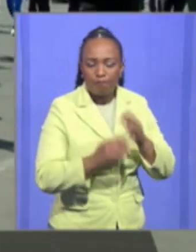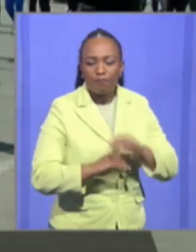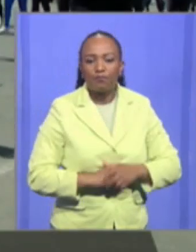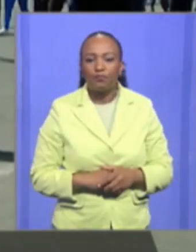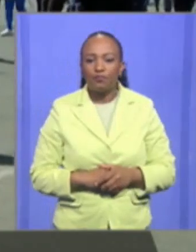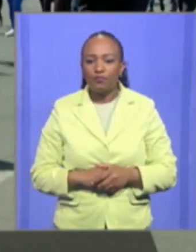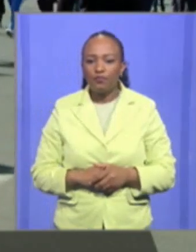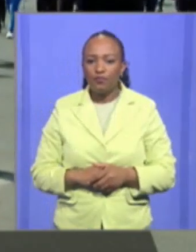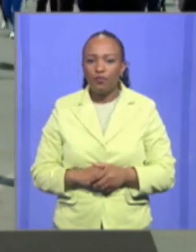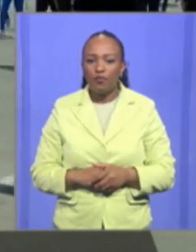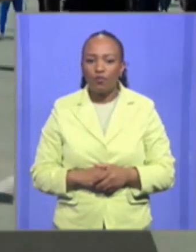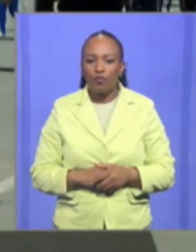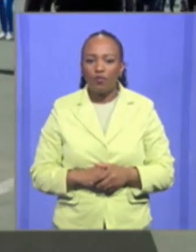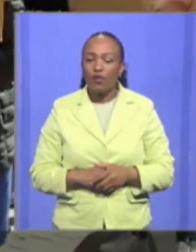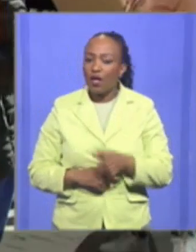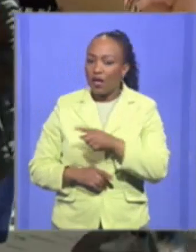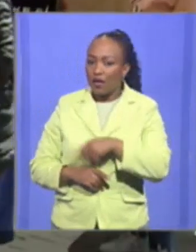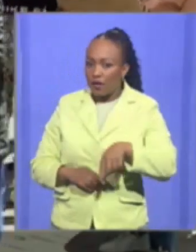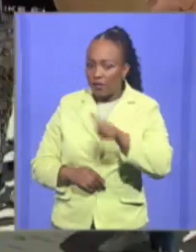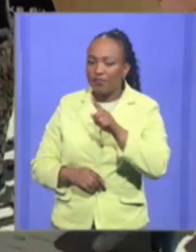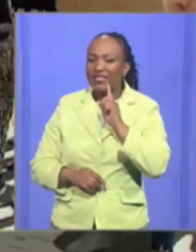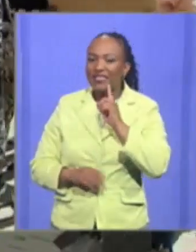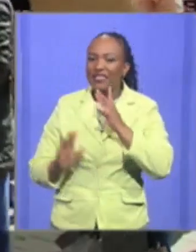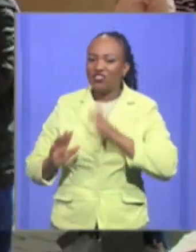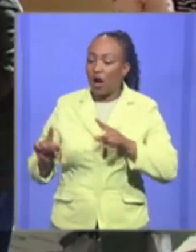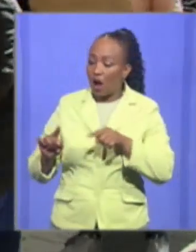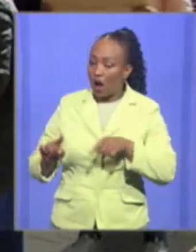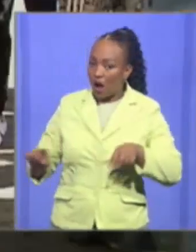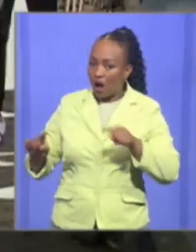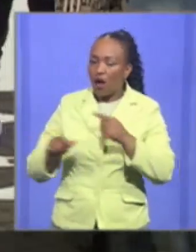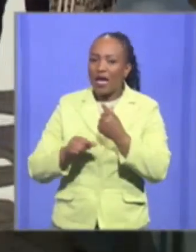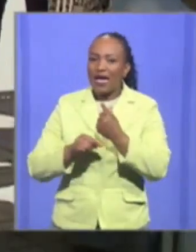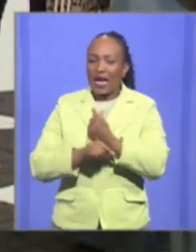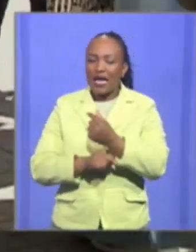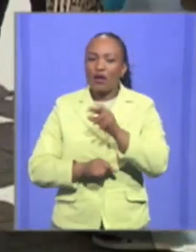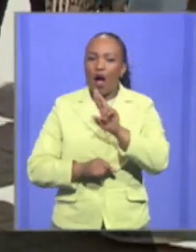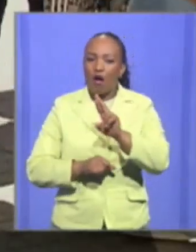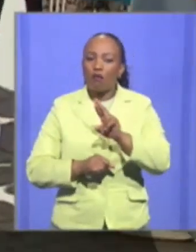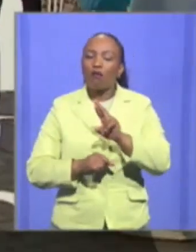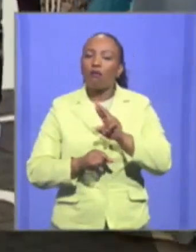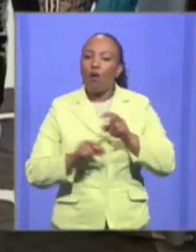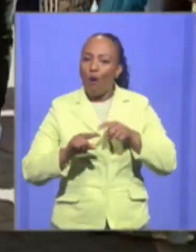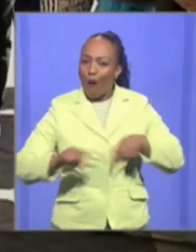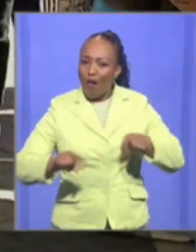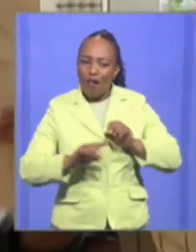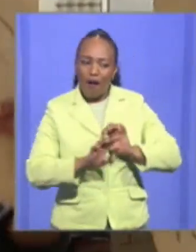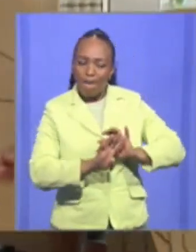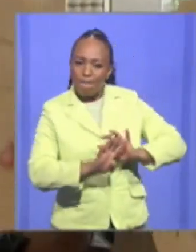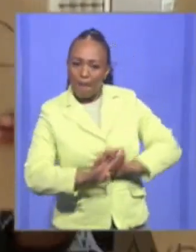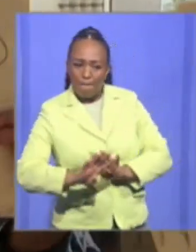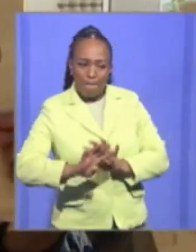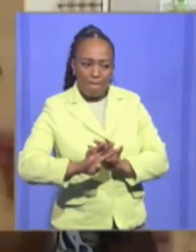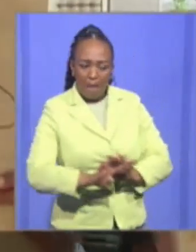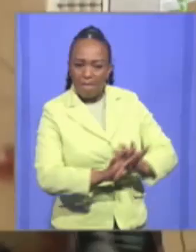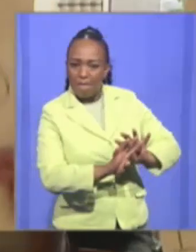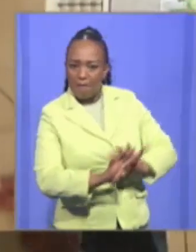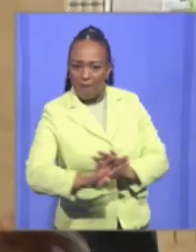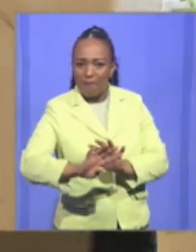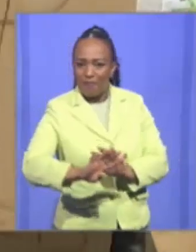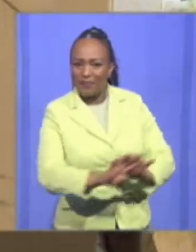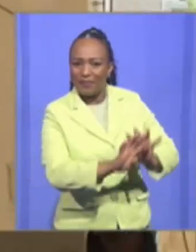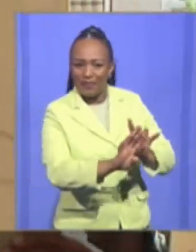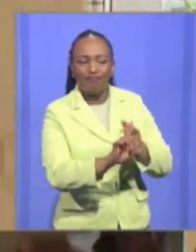Boipiletso ba hore toka e be teng ho matitjhere a Grade R ba tseka hore meputso ya bona e nyollwe le hore ho